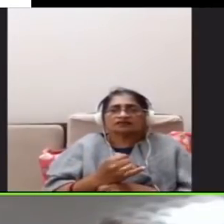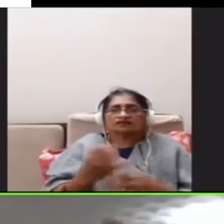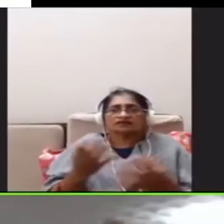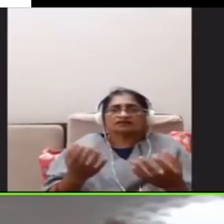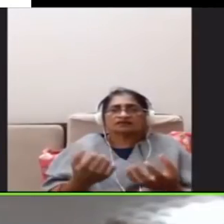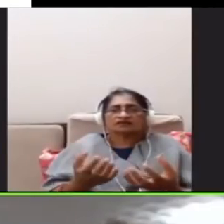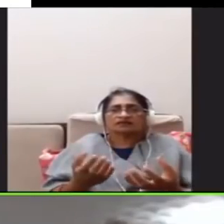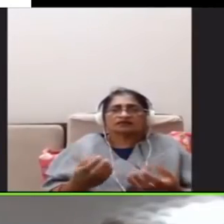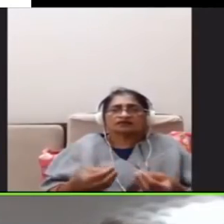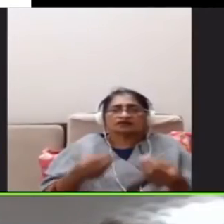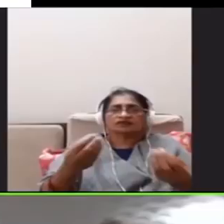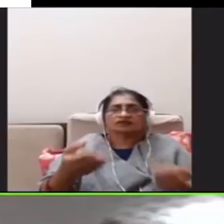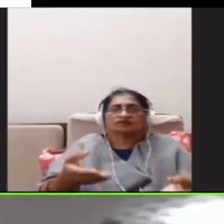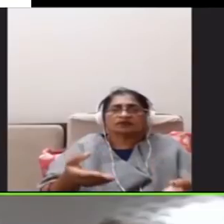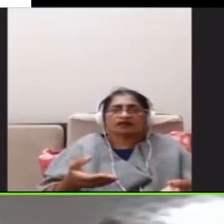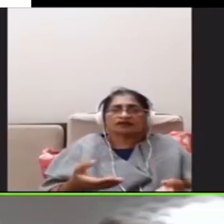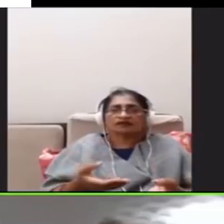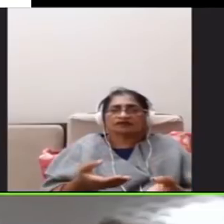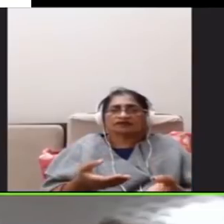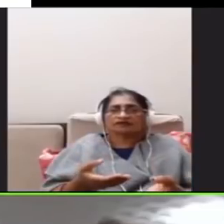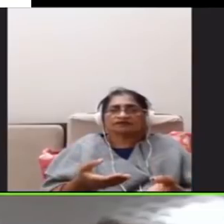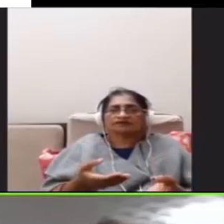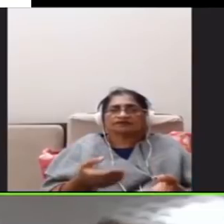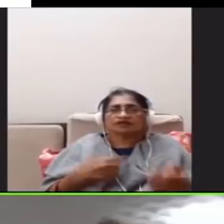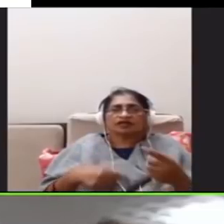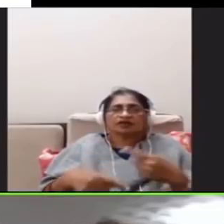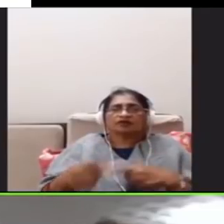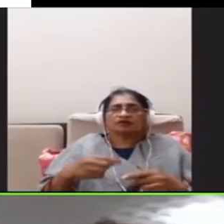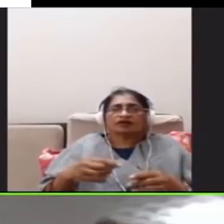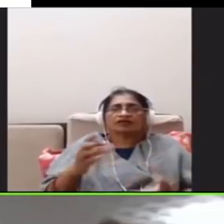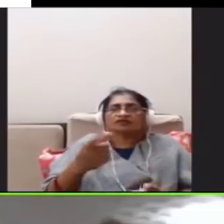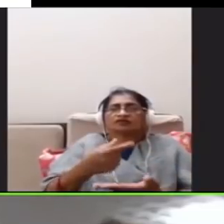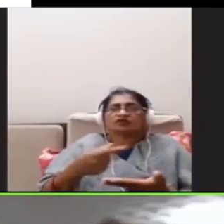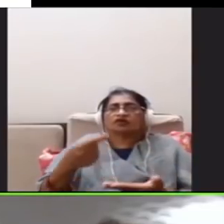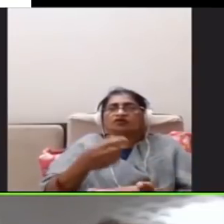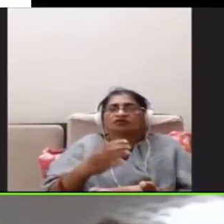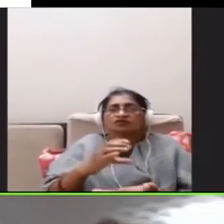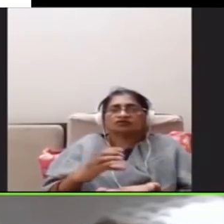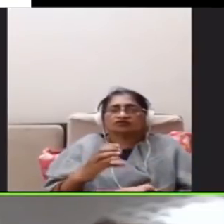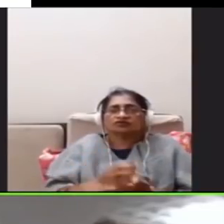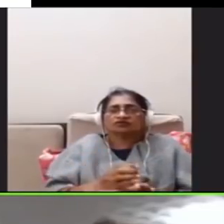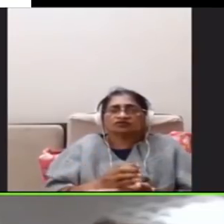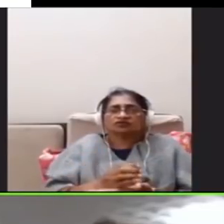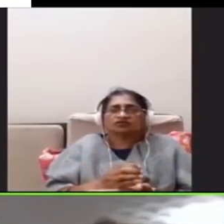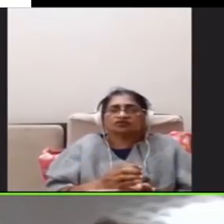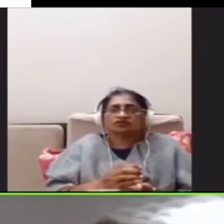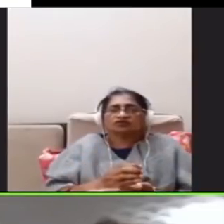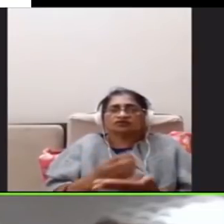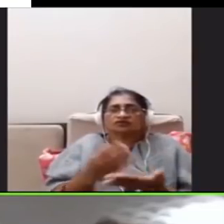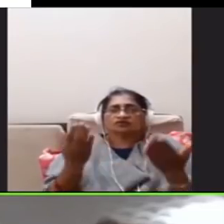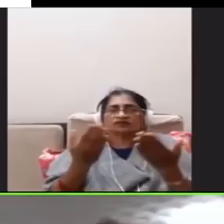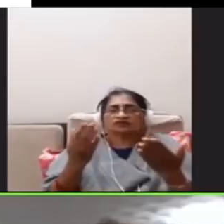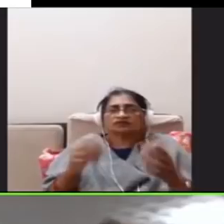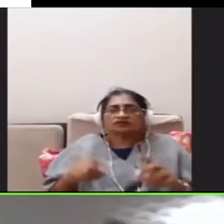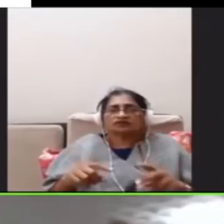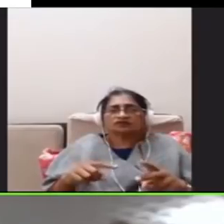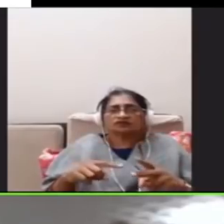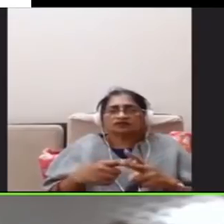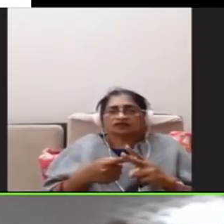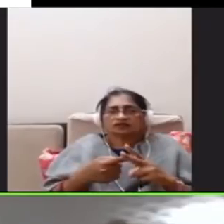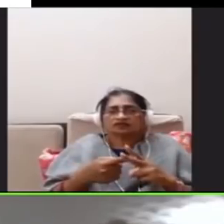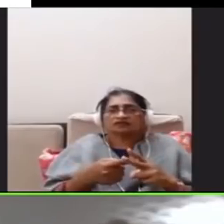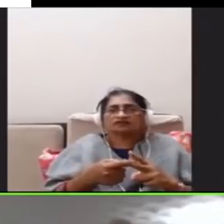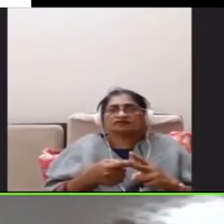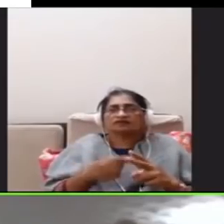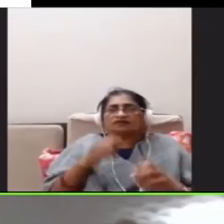back. So I went back to college and I studied, and a few years later went into